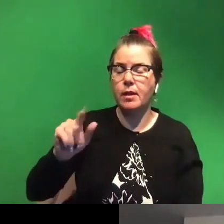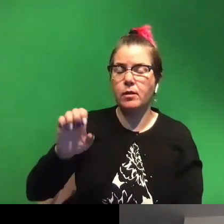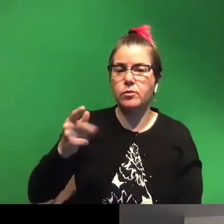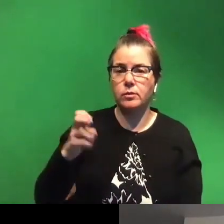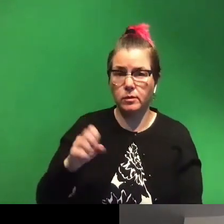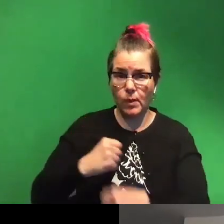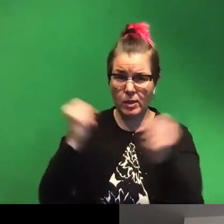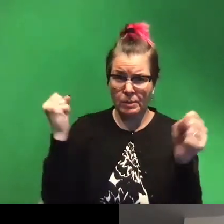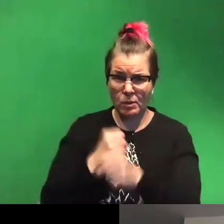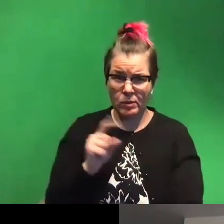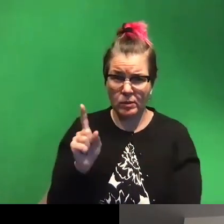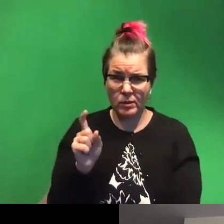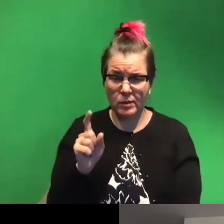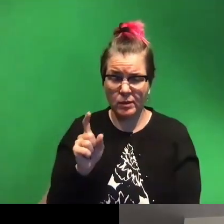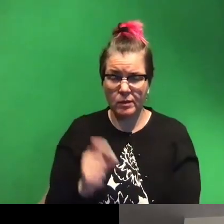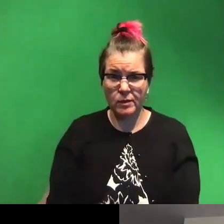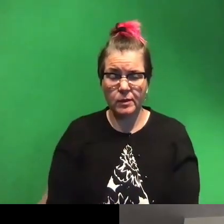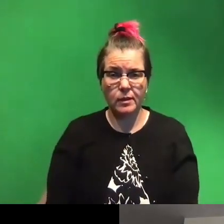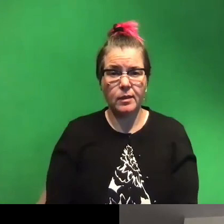that was kind of like a